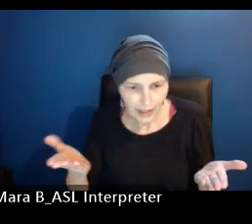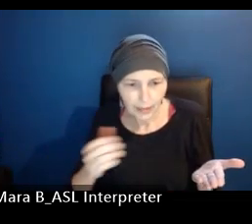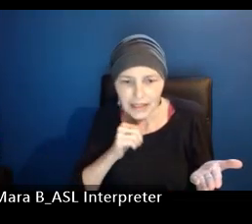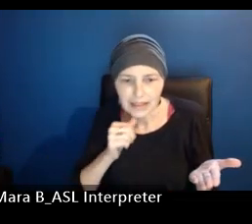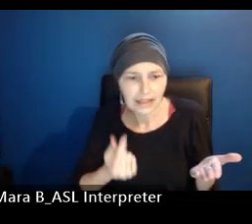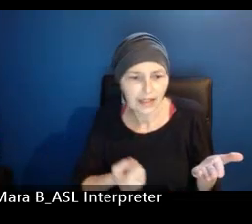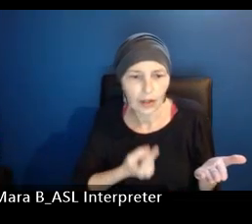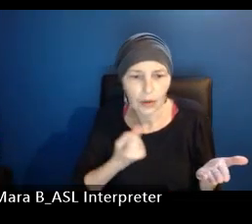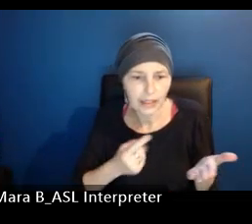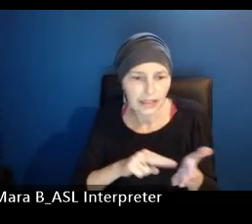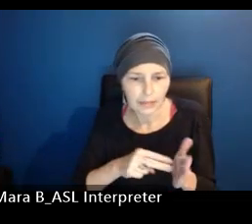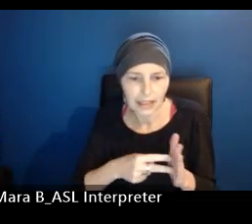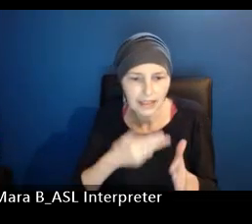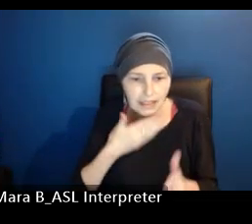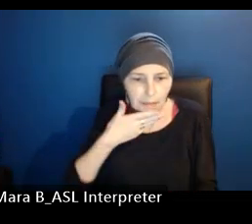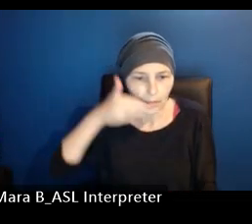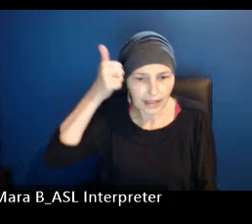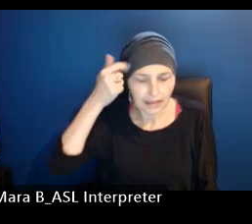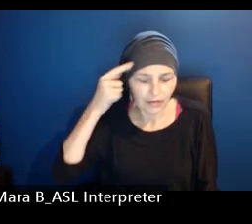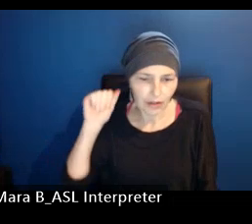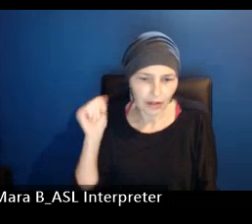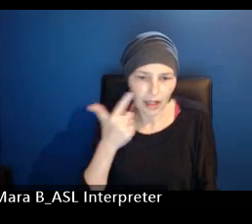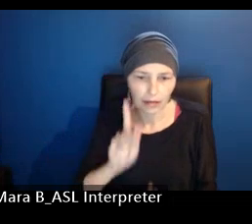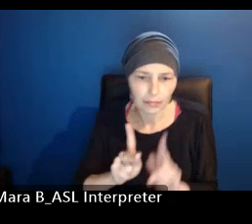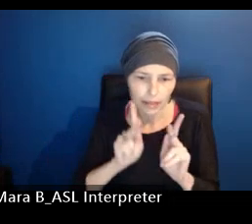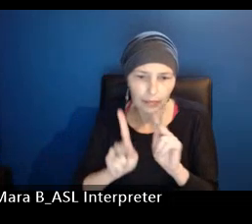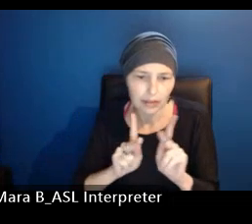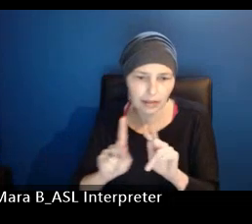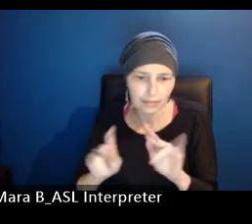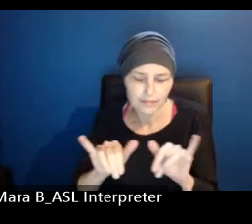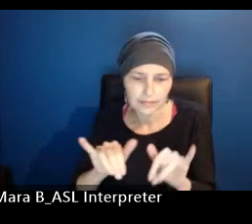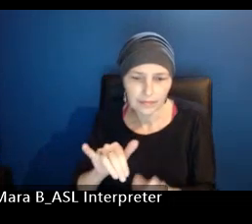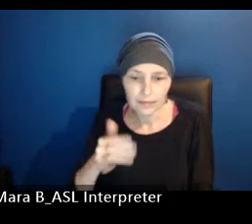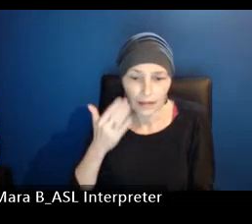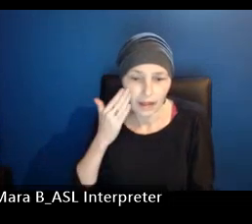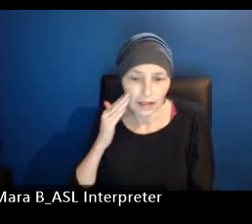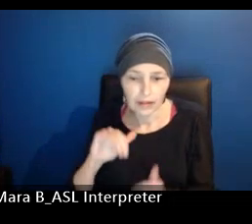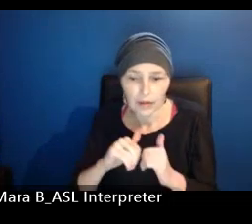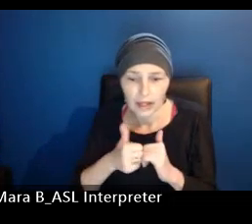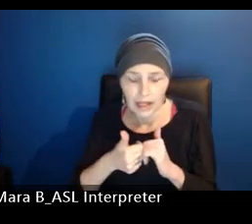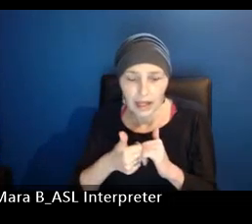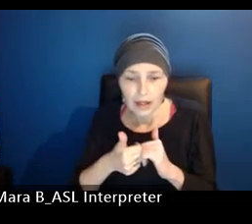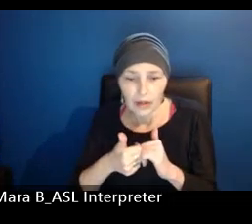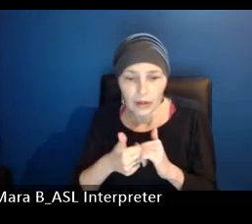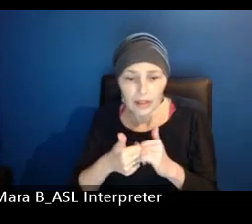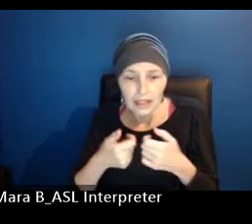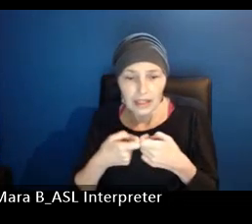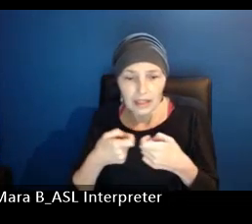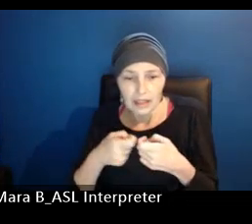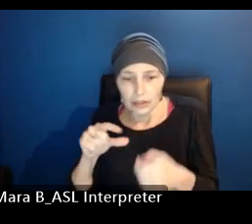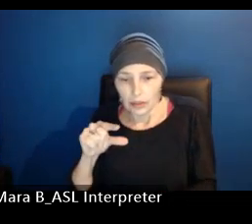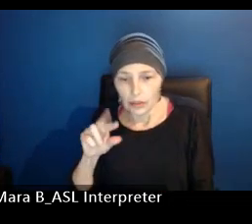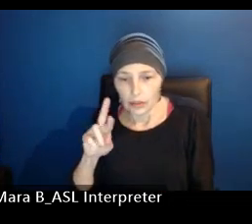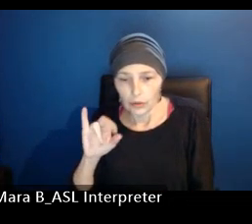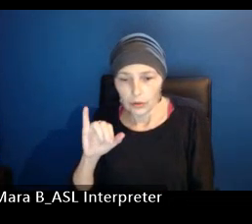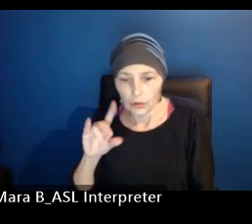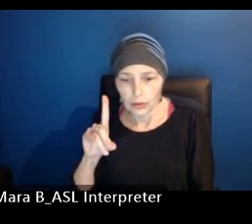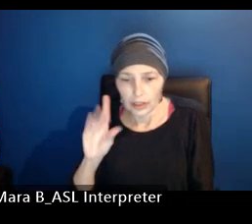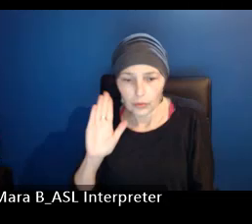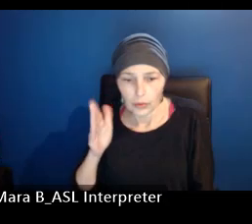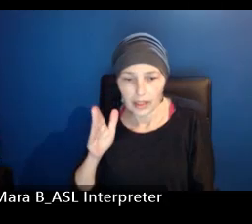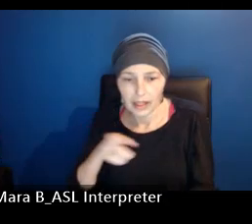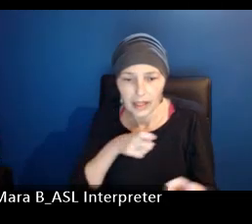of us. I don't know how the electric grid is going to handle it when it's super